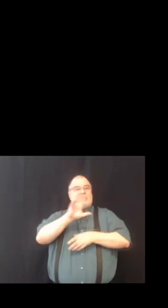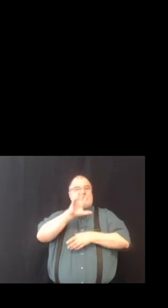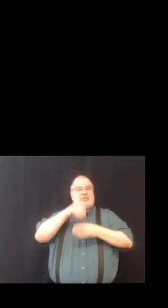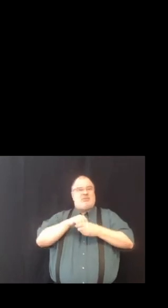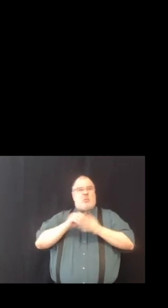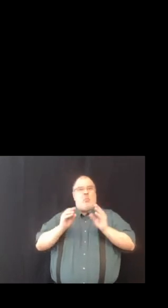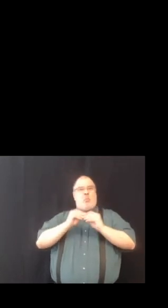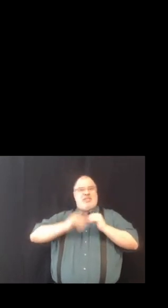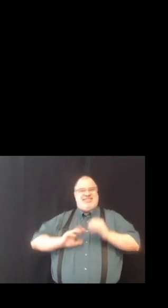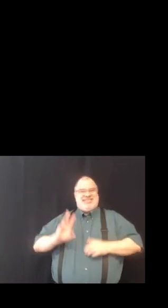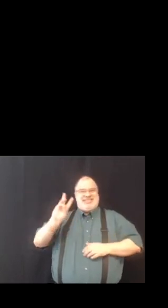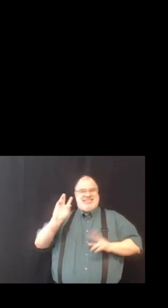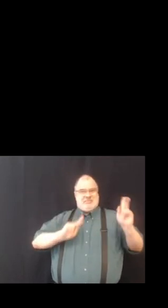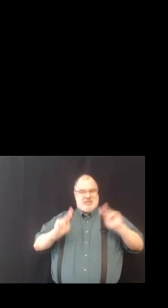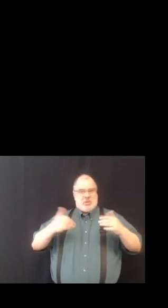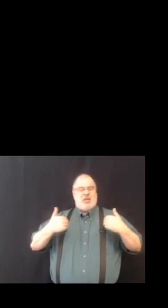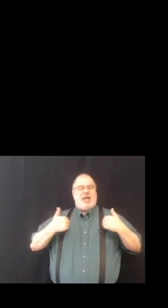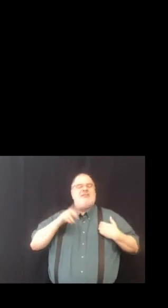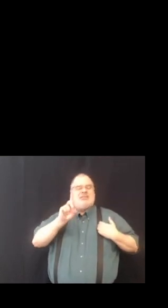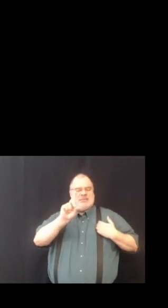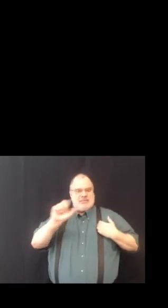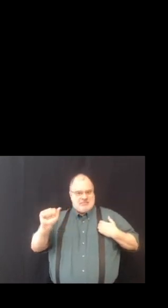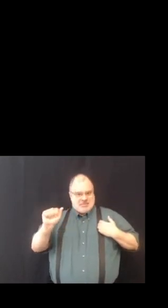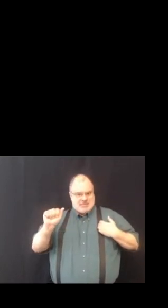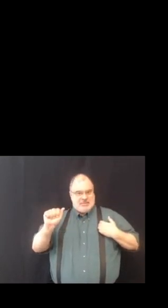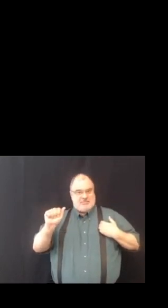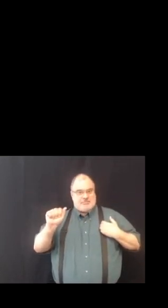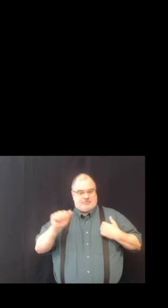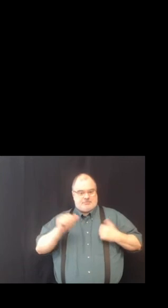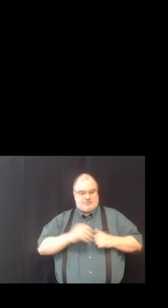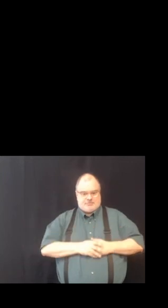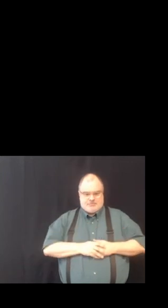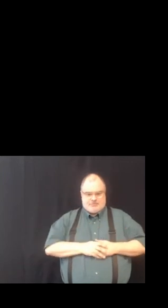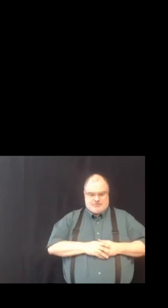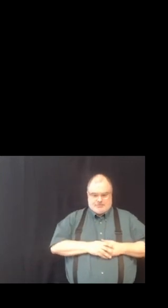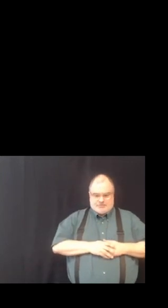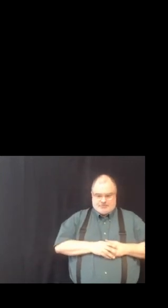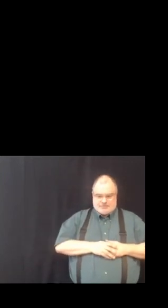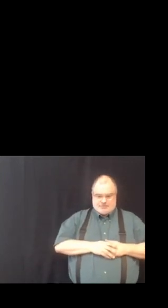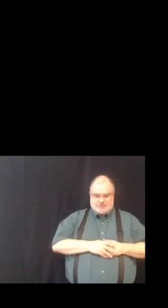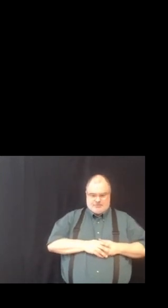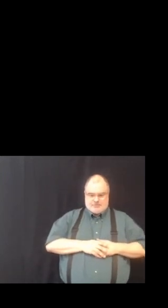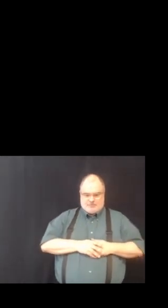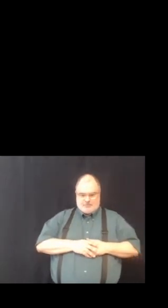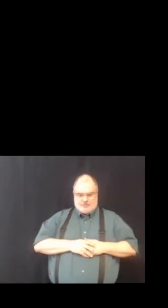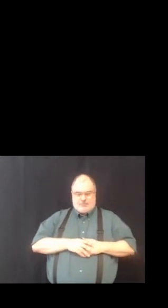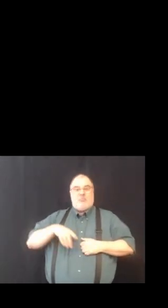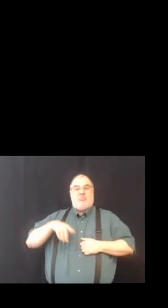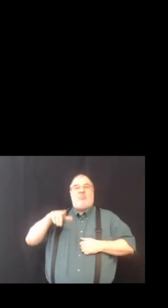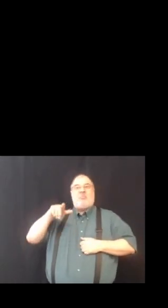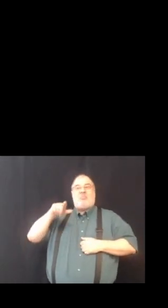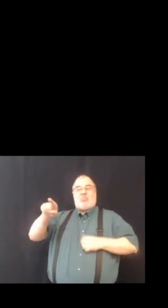individuals with disabilities employed within the Florida Bar. The bar retrofitted its office to make